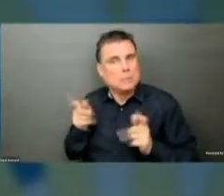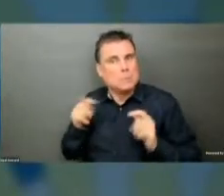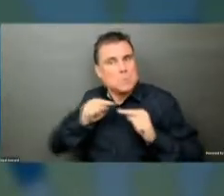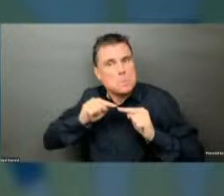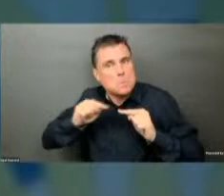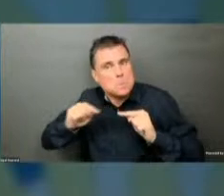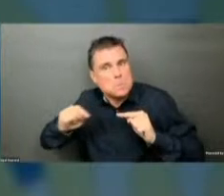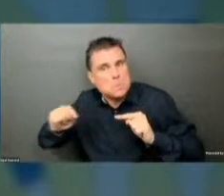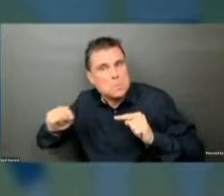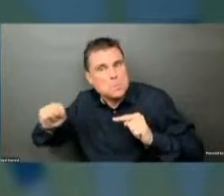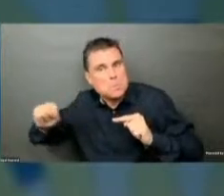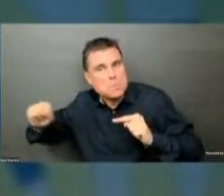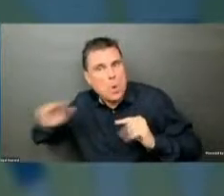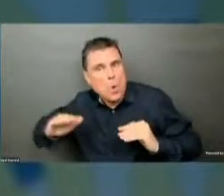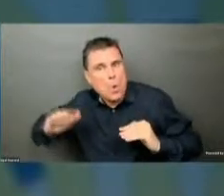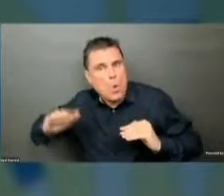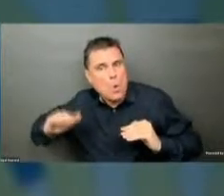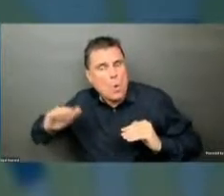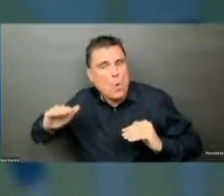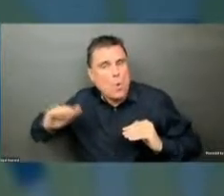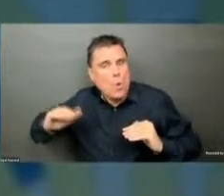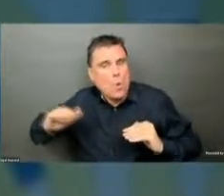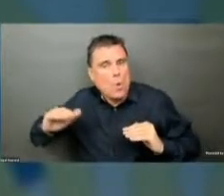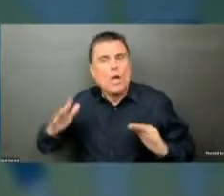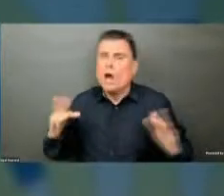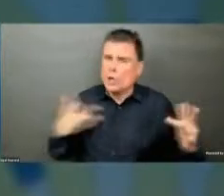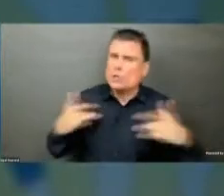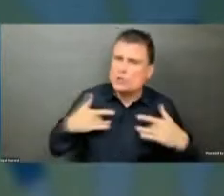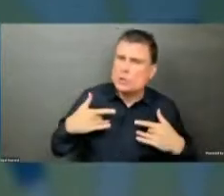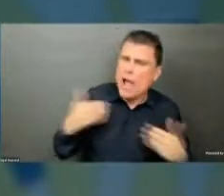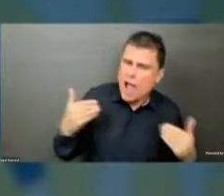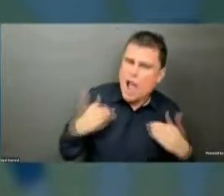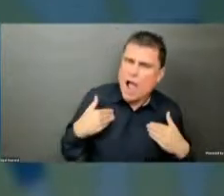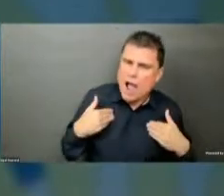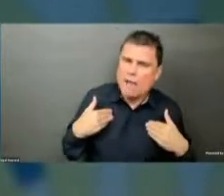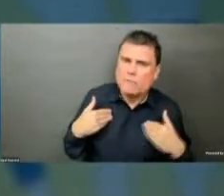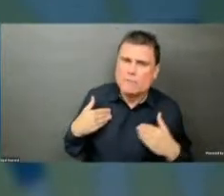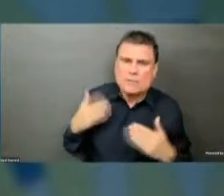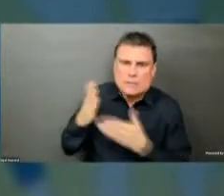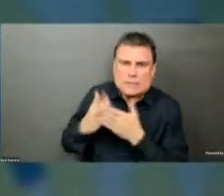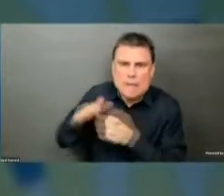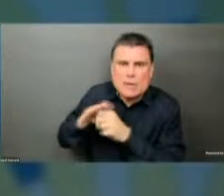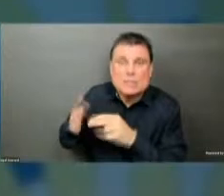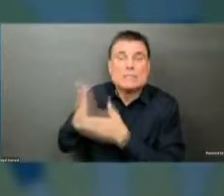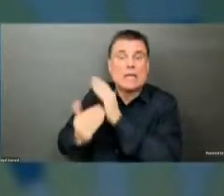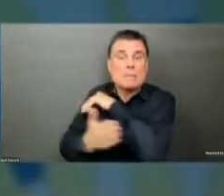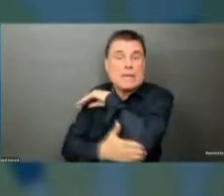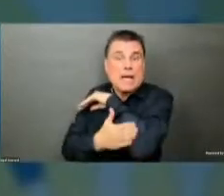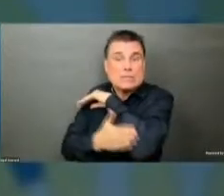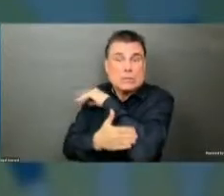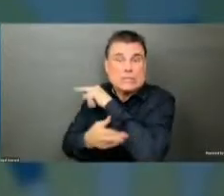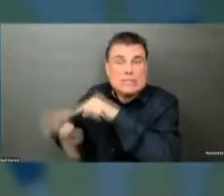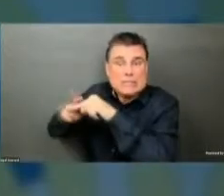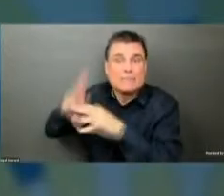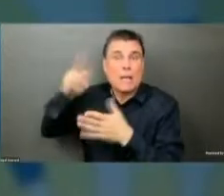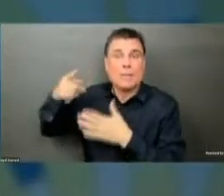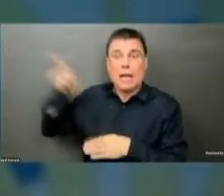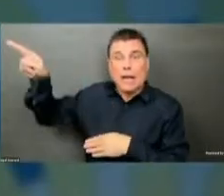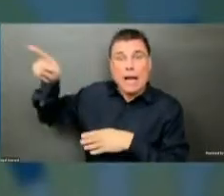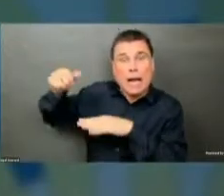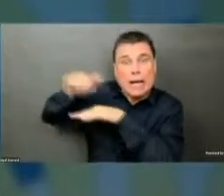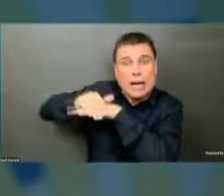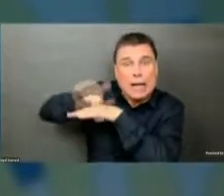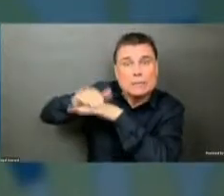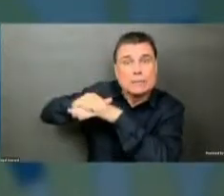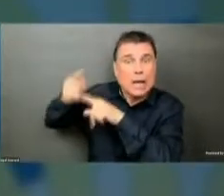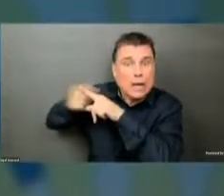seeing with the rapid increase in some countries, the UK in particular, France, Portugal,